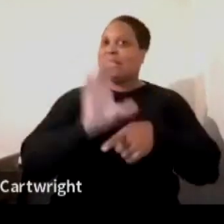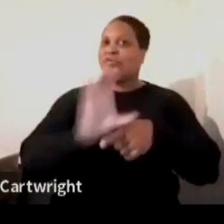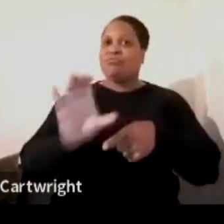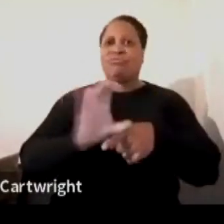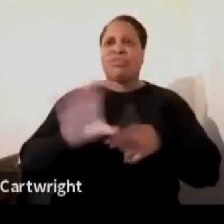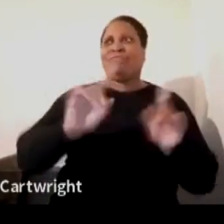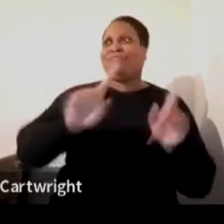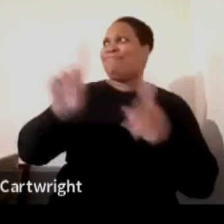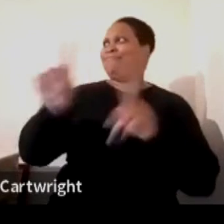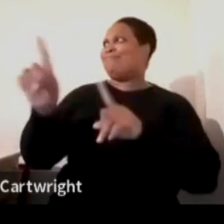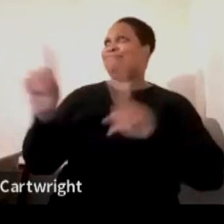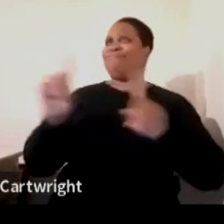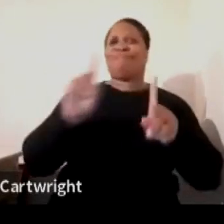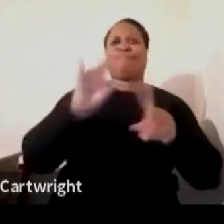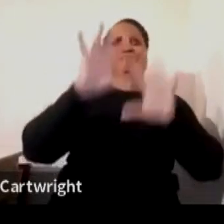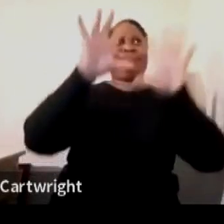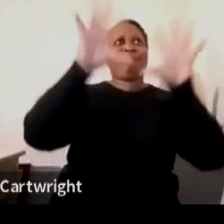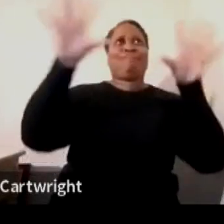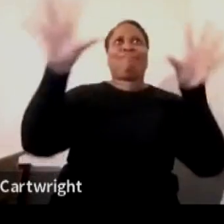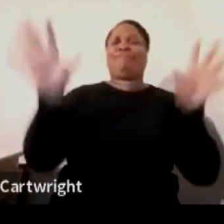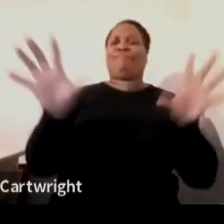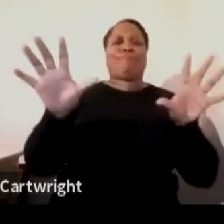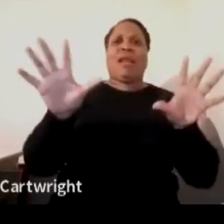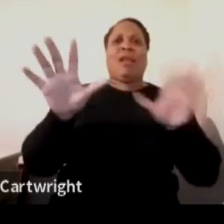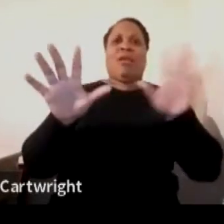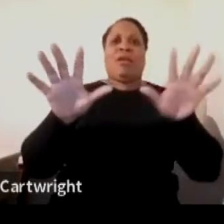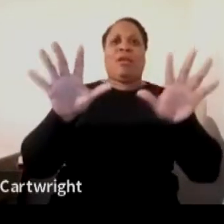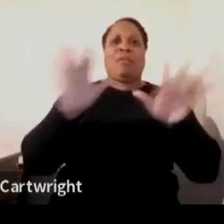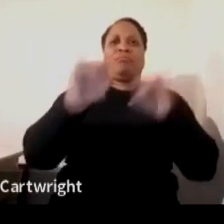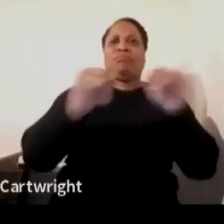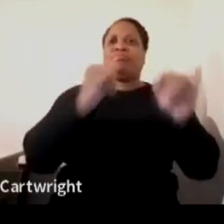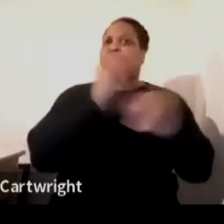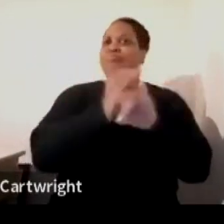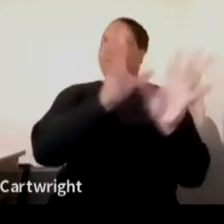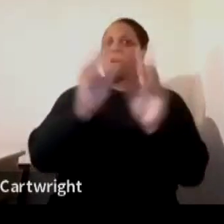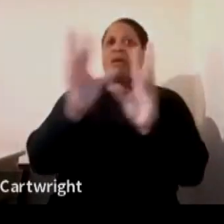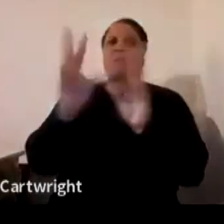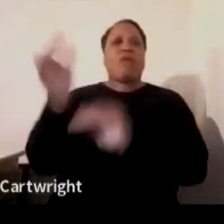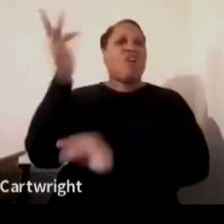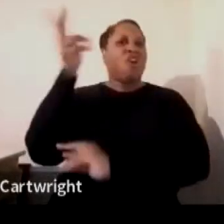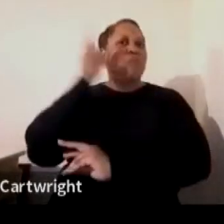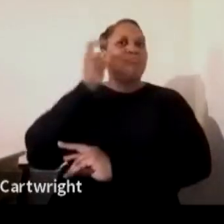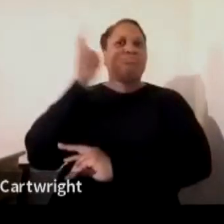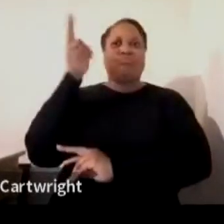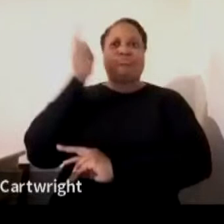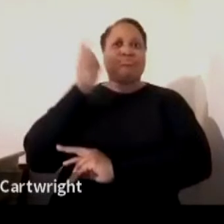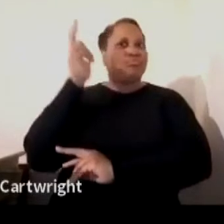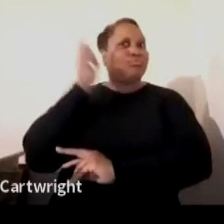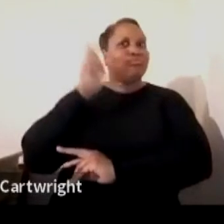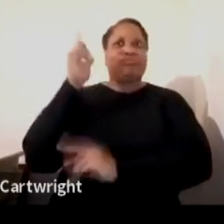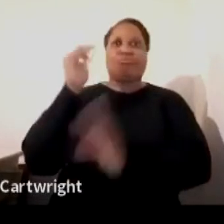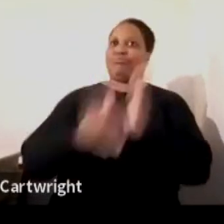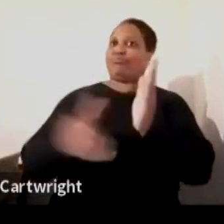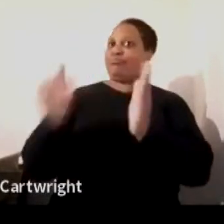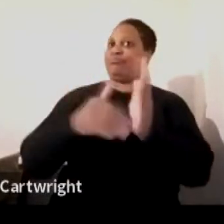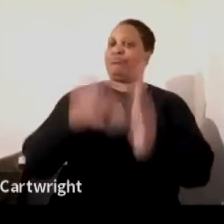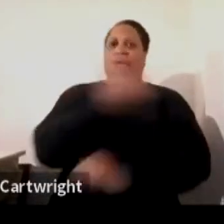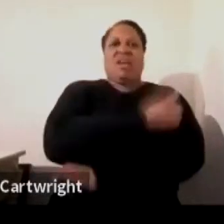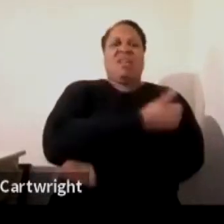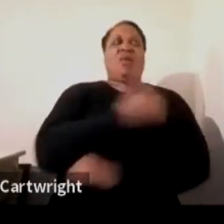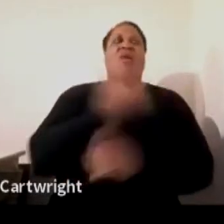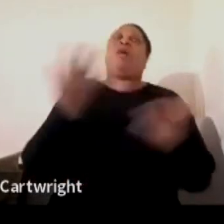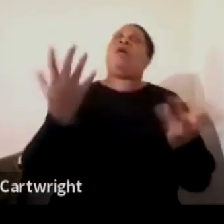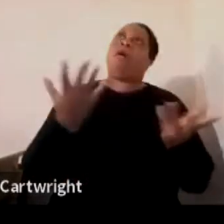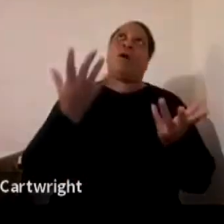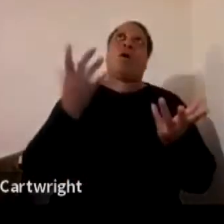all over the world and actually heard about RNA vaccines for a very long time. It was always almost like a, wow, one day we will get